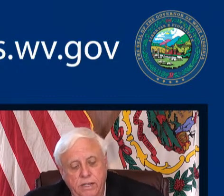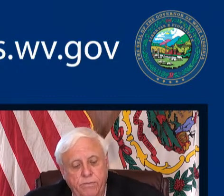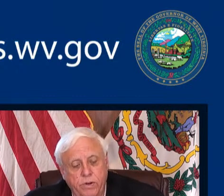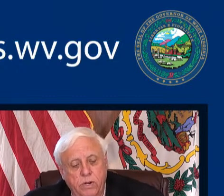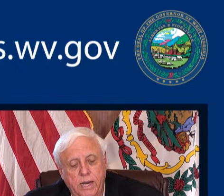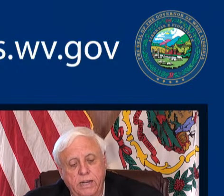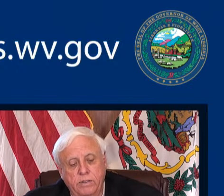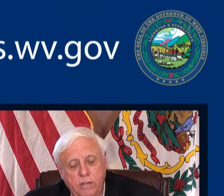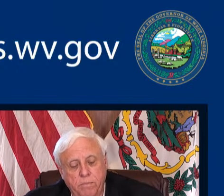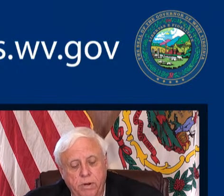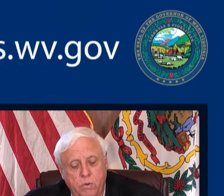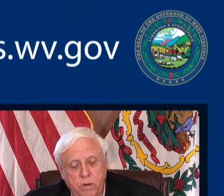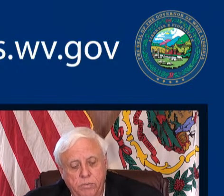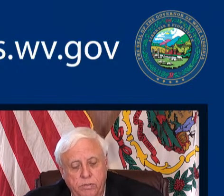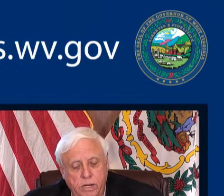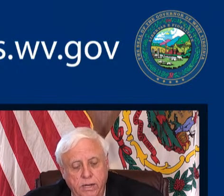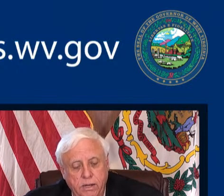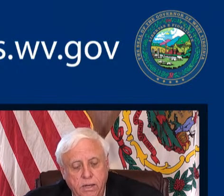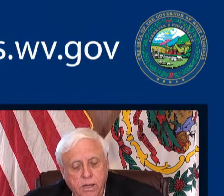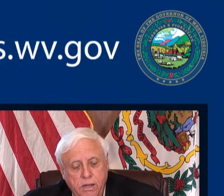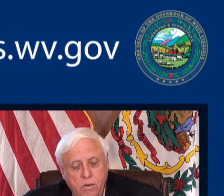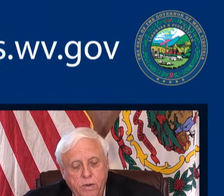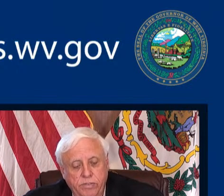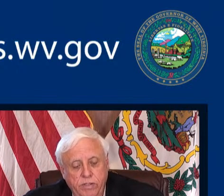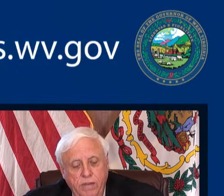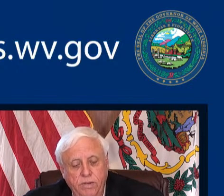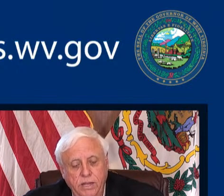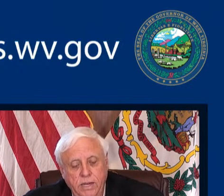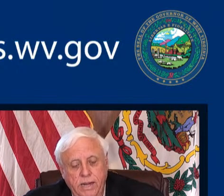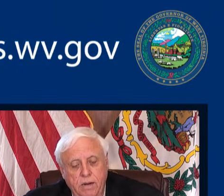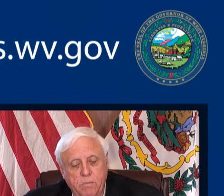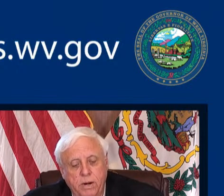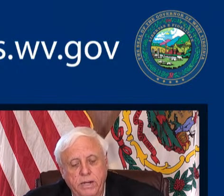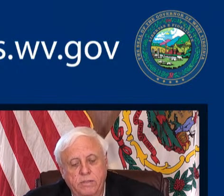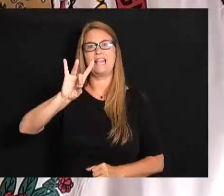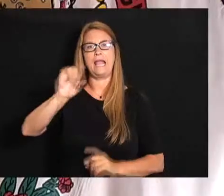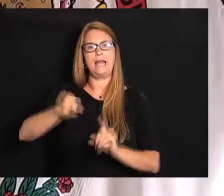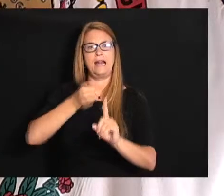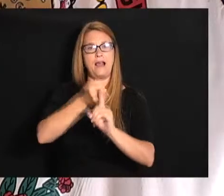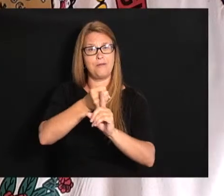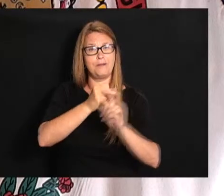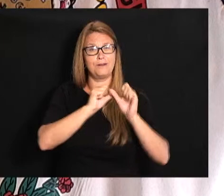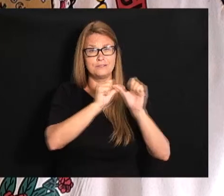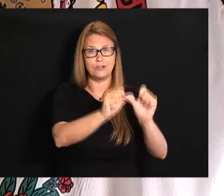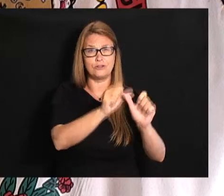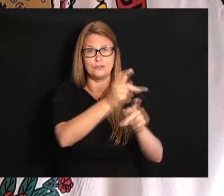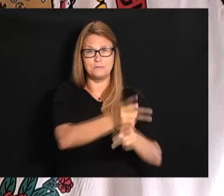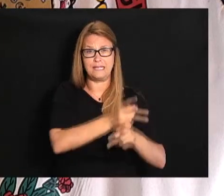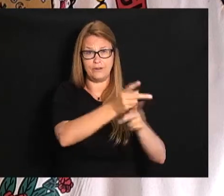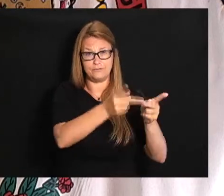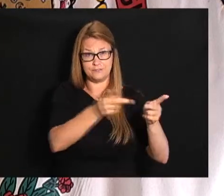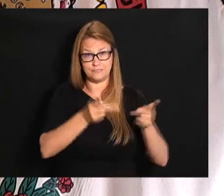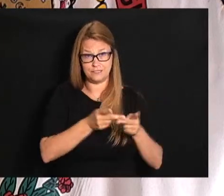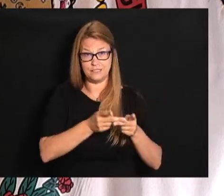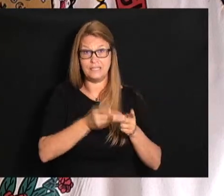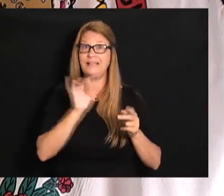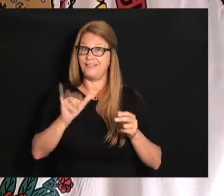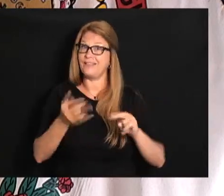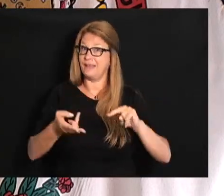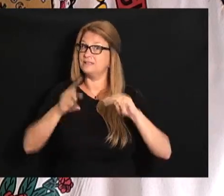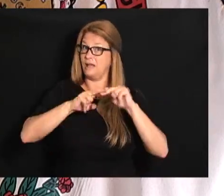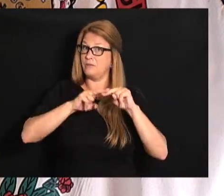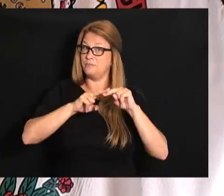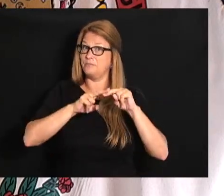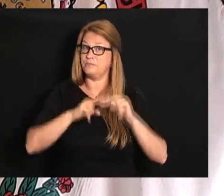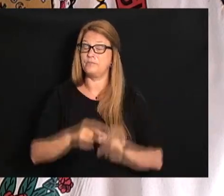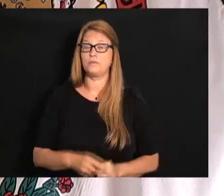vaccine info line is up on our website. We have 78 outbreaks in our long-term care facilities. That's up.